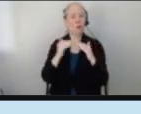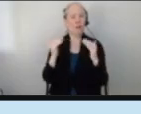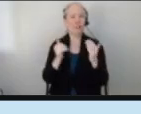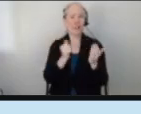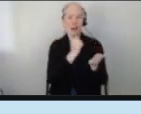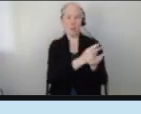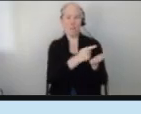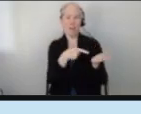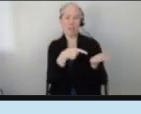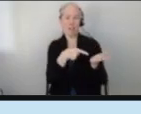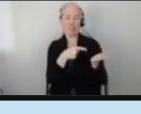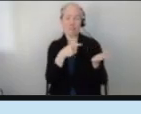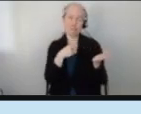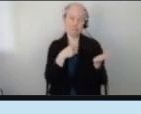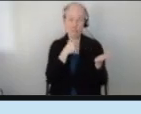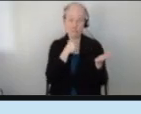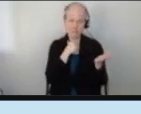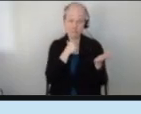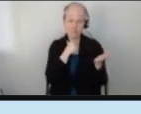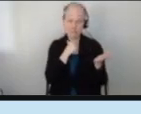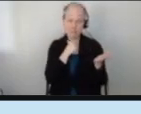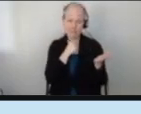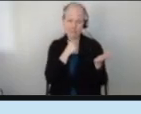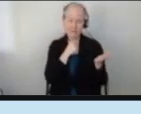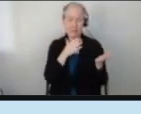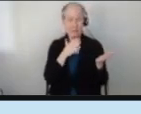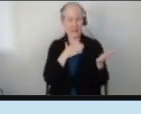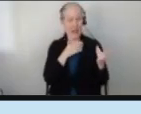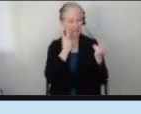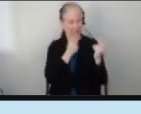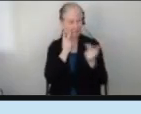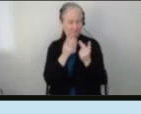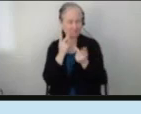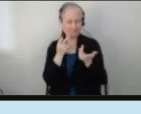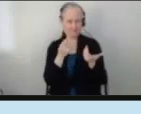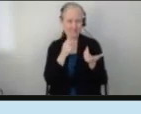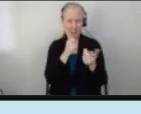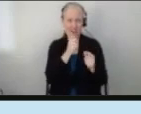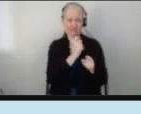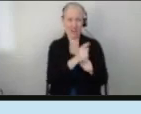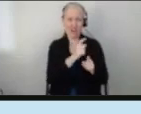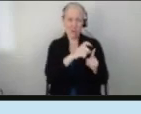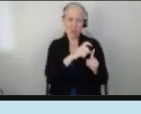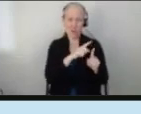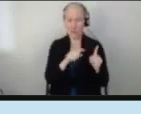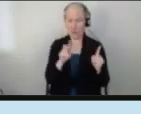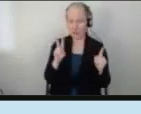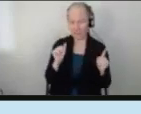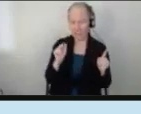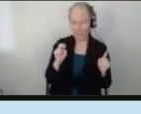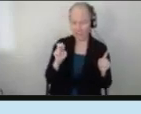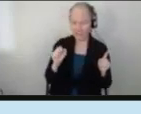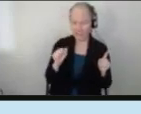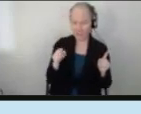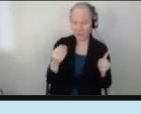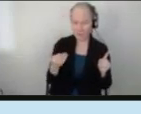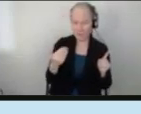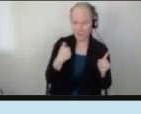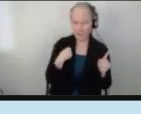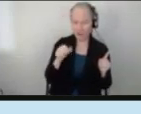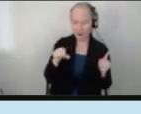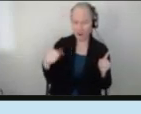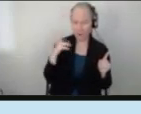the word I would certainly use from the interactions I've had with those groups at NASA. But Vanessa, you may be able to comment on that a little more from a